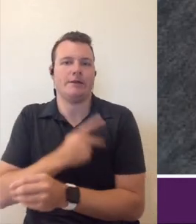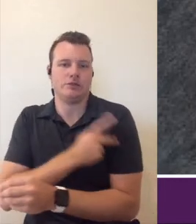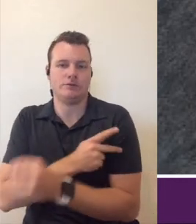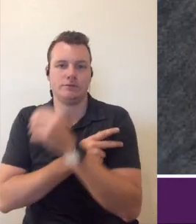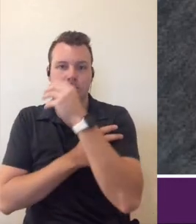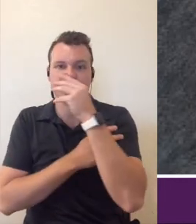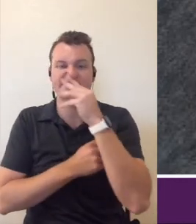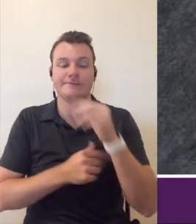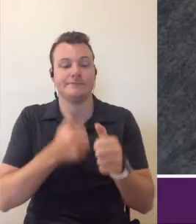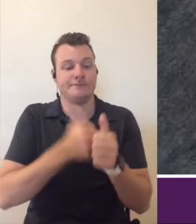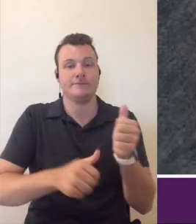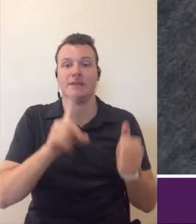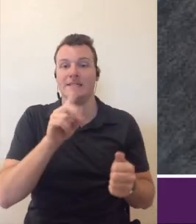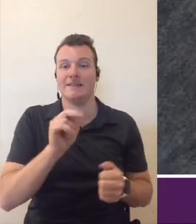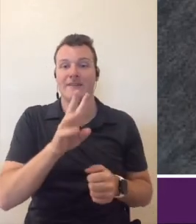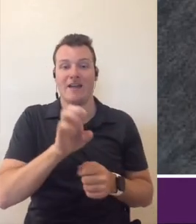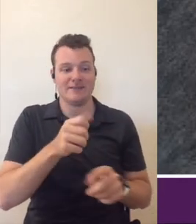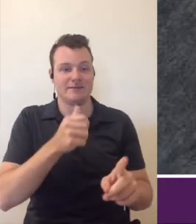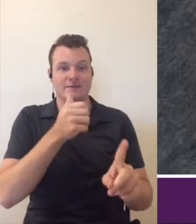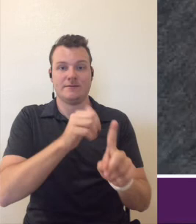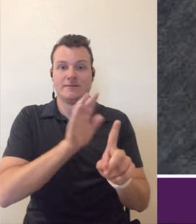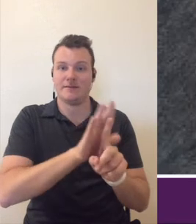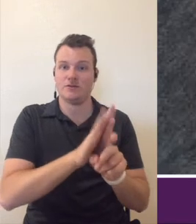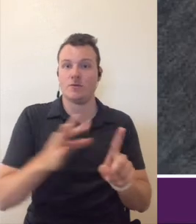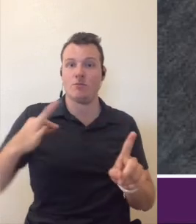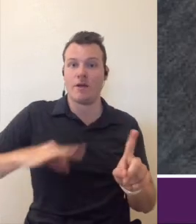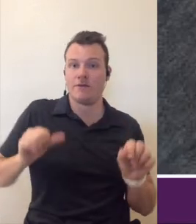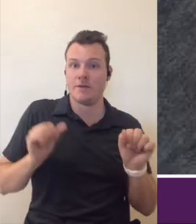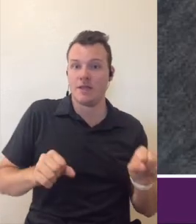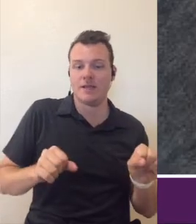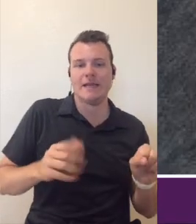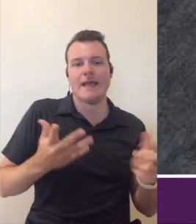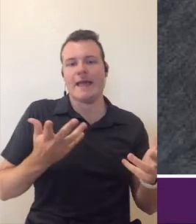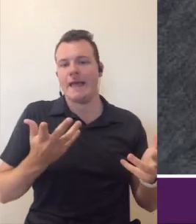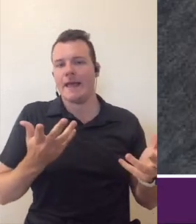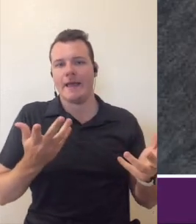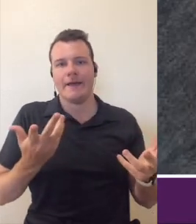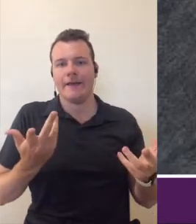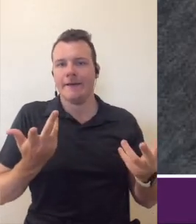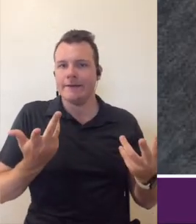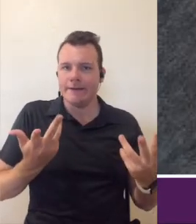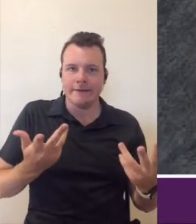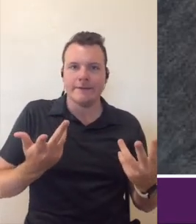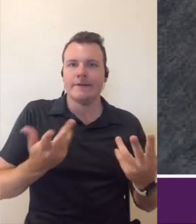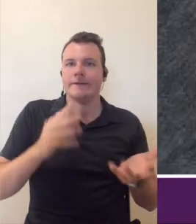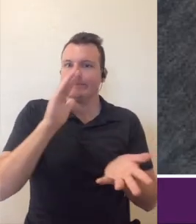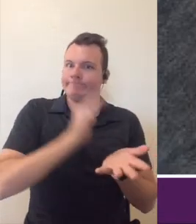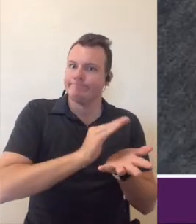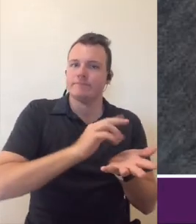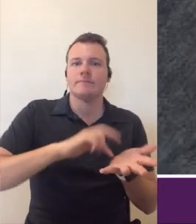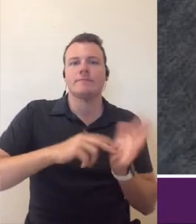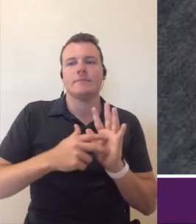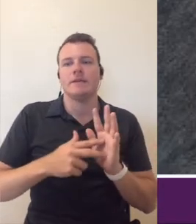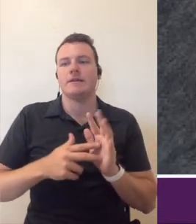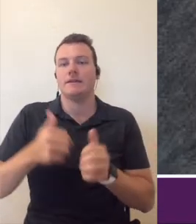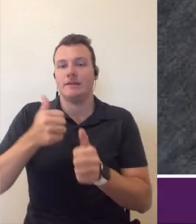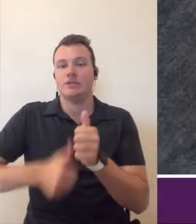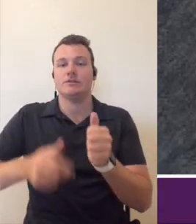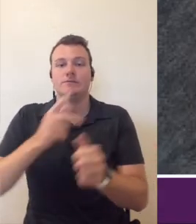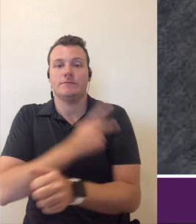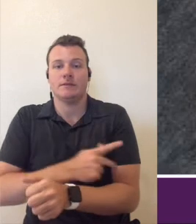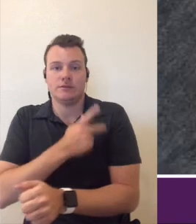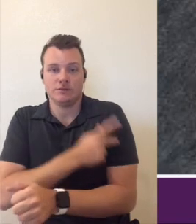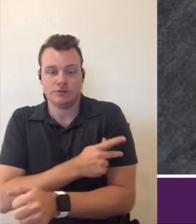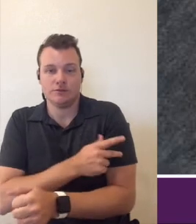that by actually seeing more patients, because there's less profitability in the device. And because you're making less